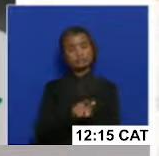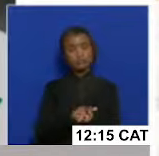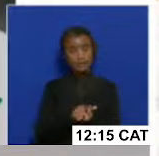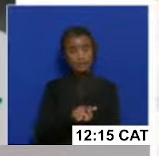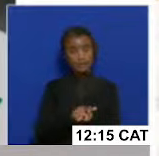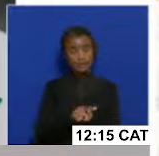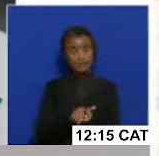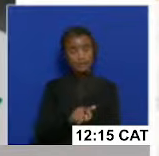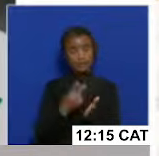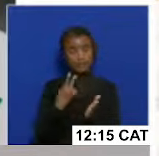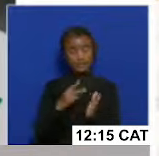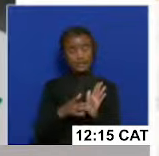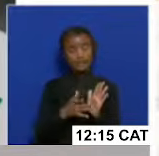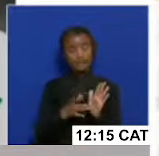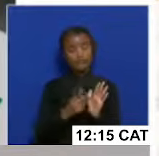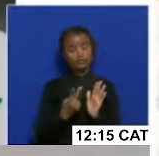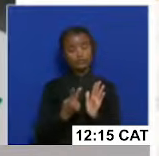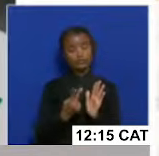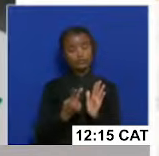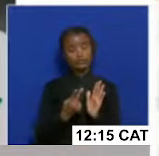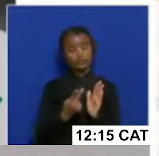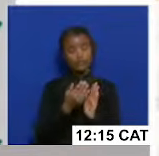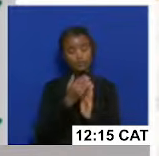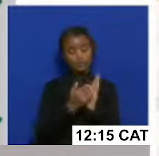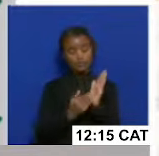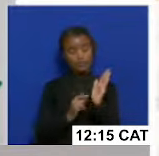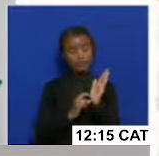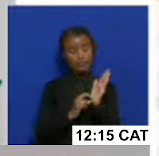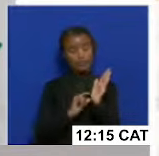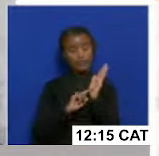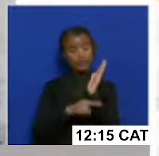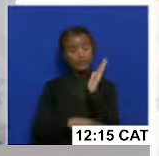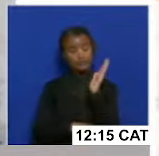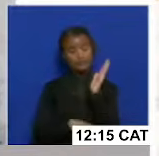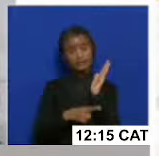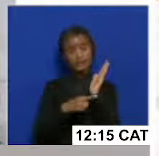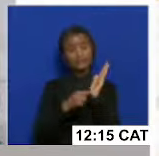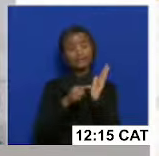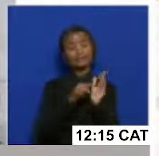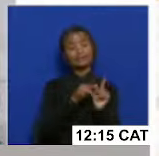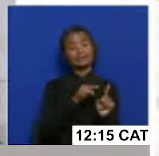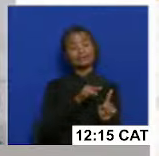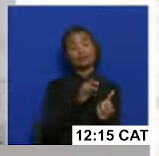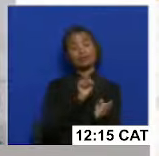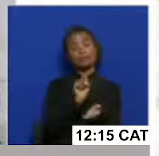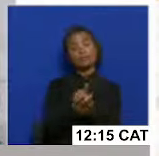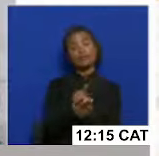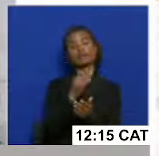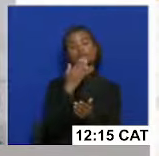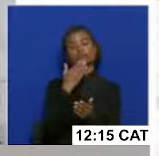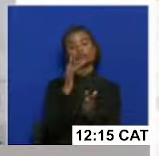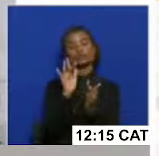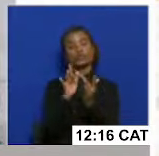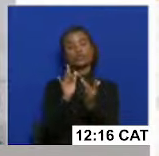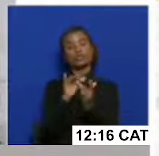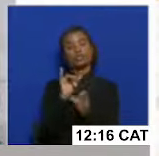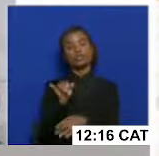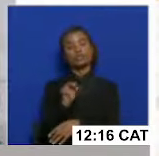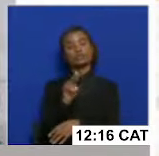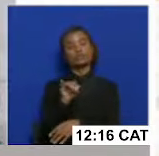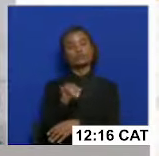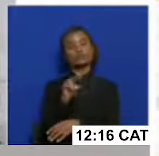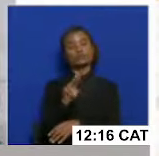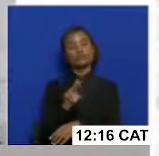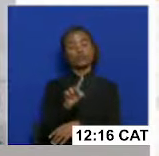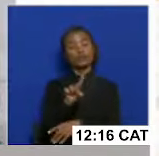2, Officer Stoll says to you, please get hold of Juju so he can explain everything to you so we can sort